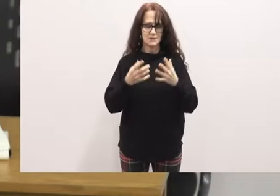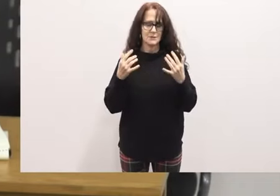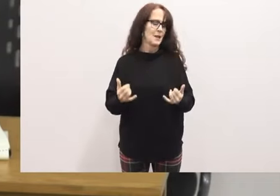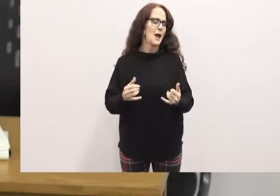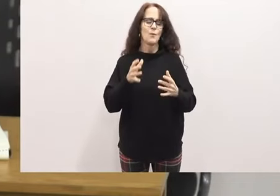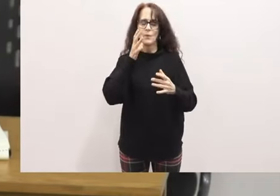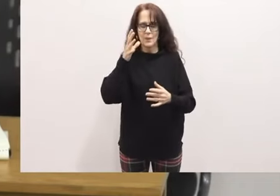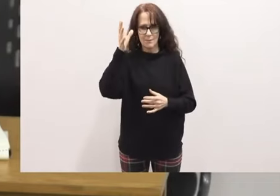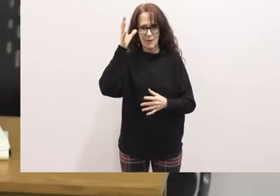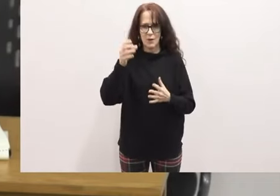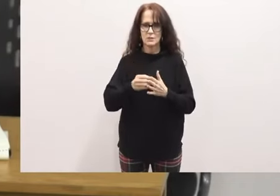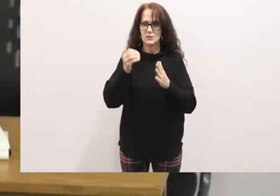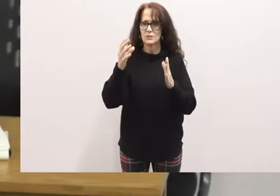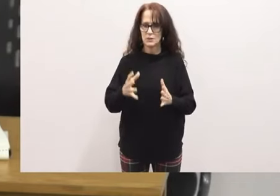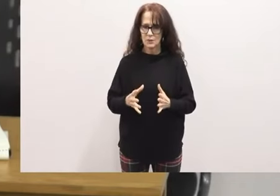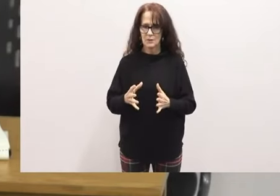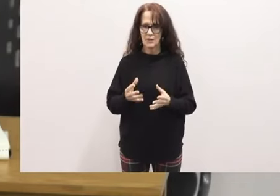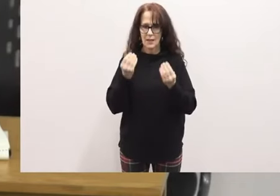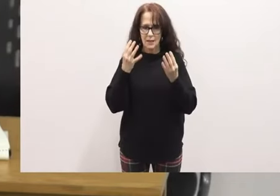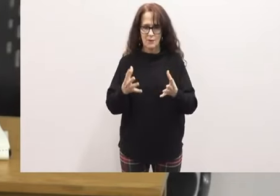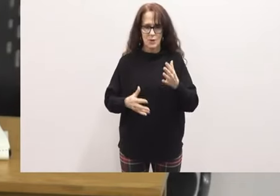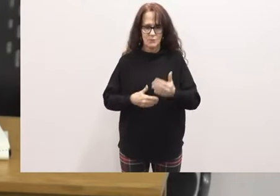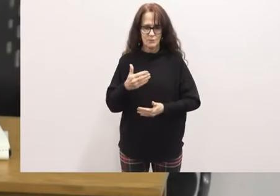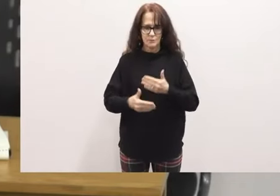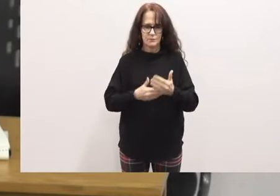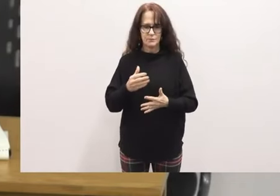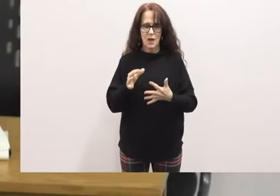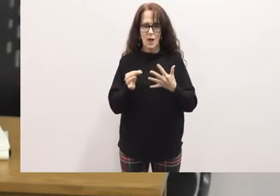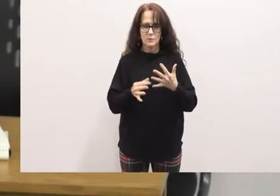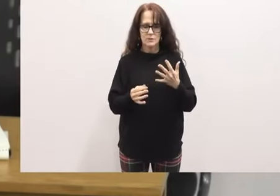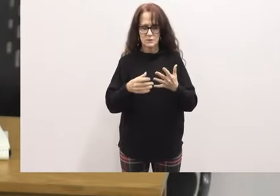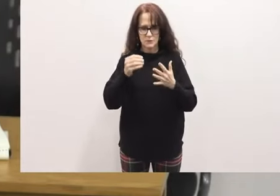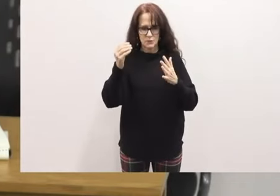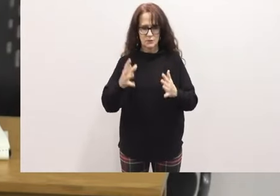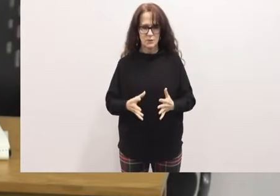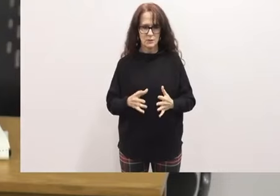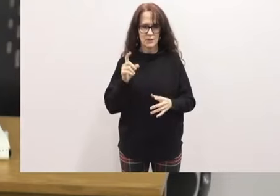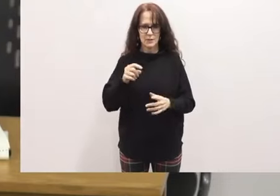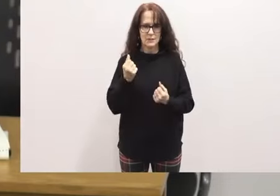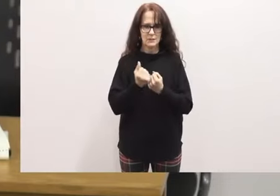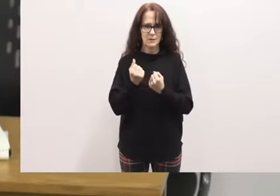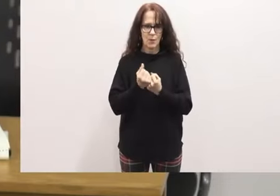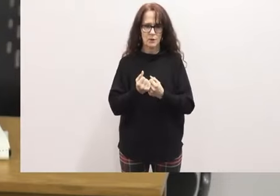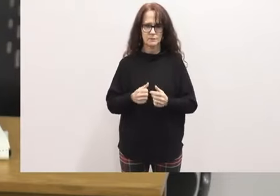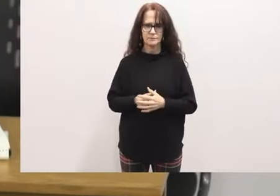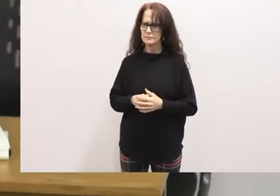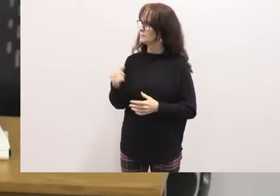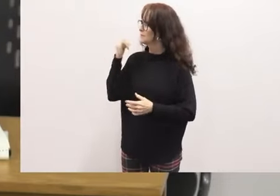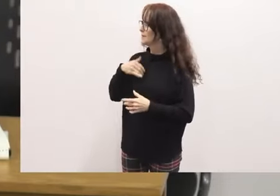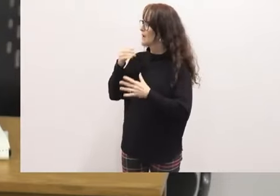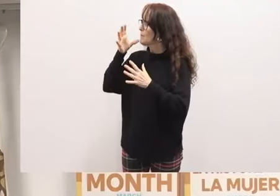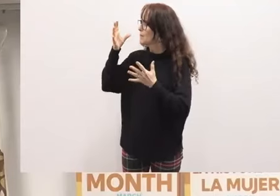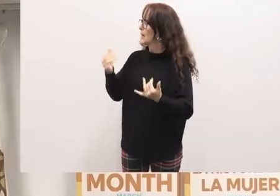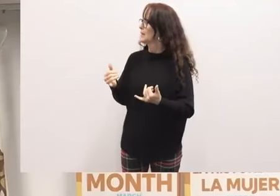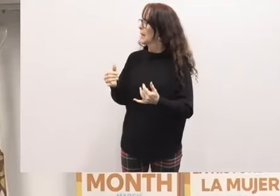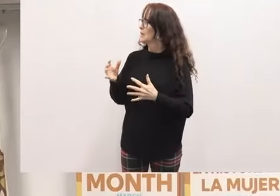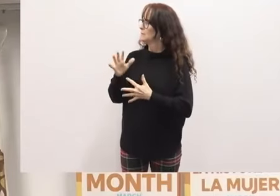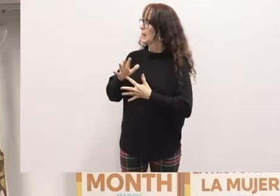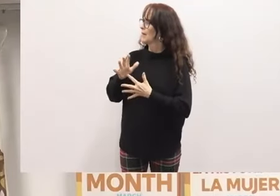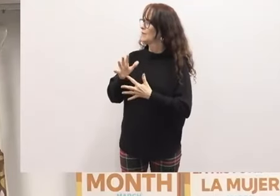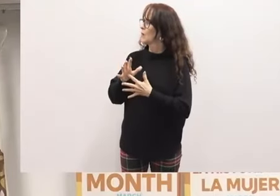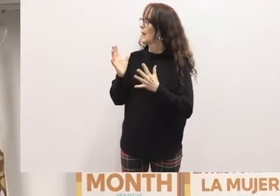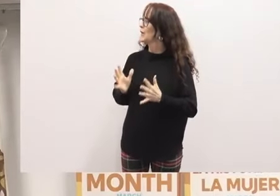with our parents and students to let them know the course sequences and the options that there are for students when they need support. But if I'm a parent, let's say right now about an 11th